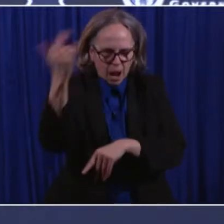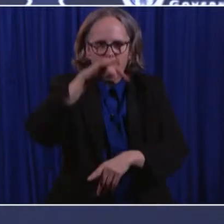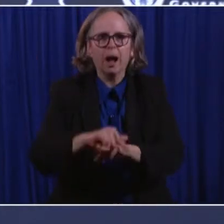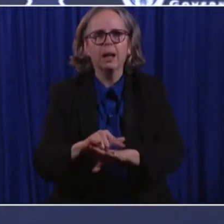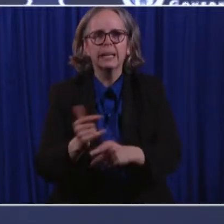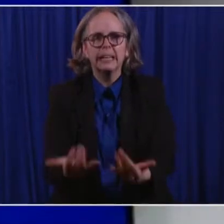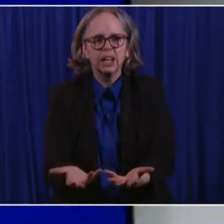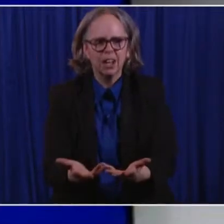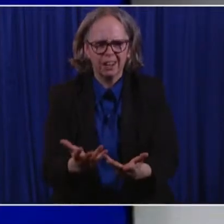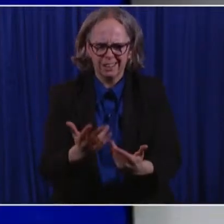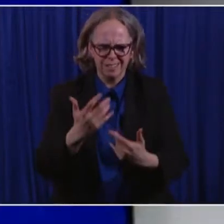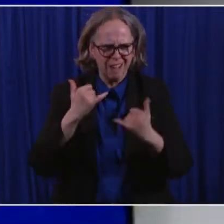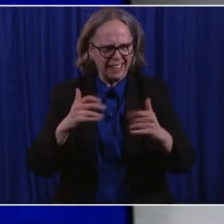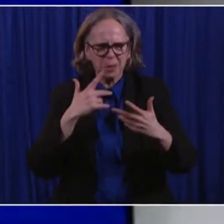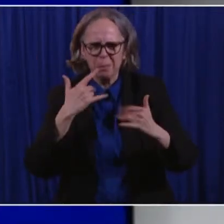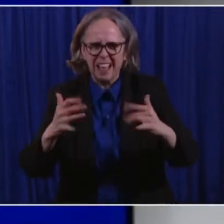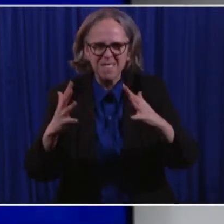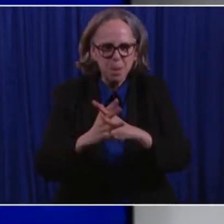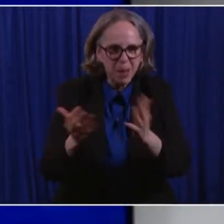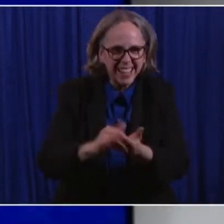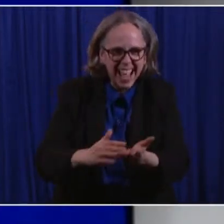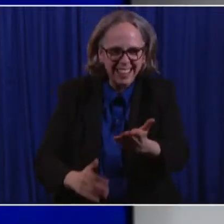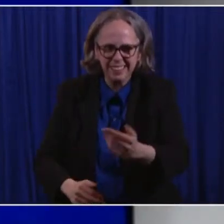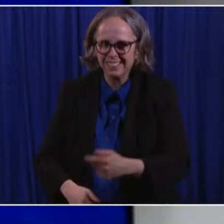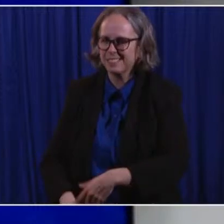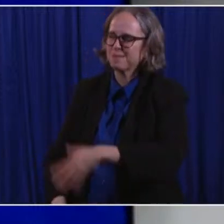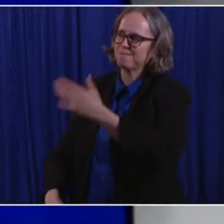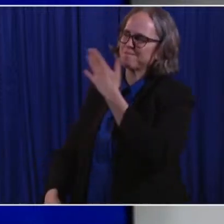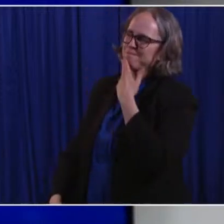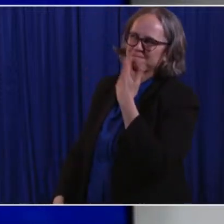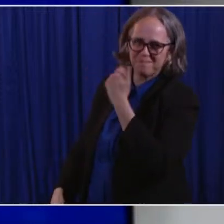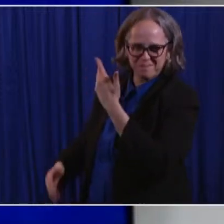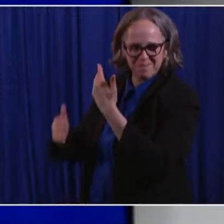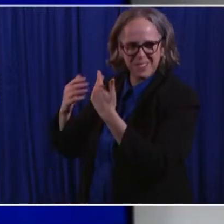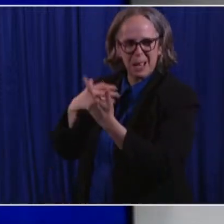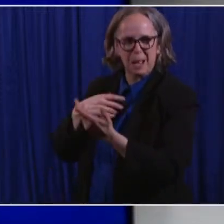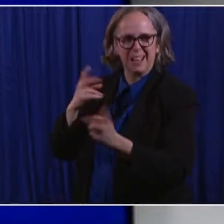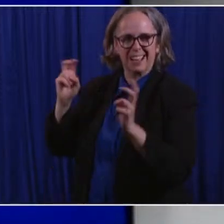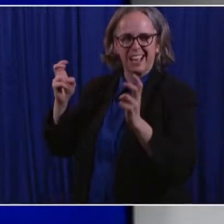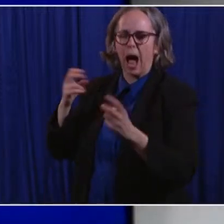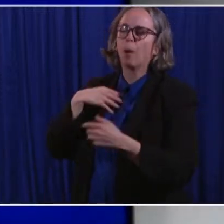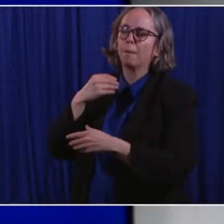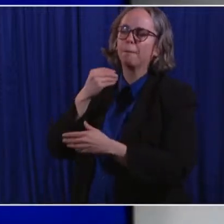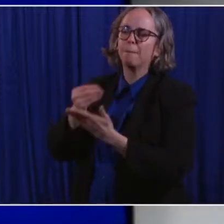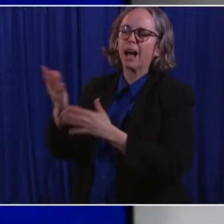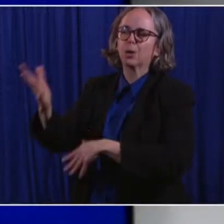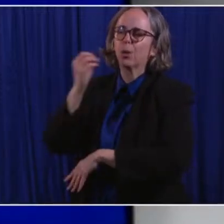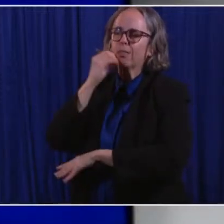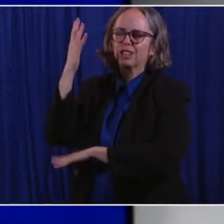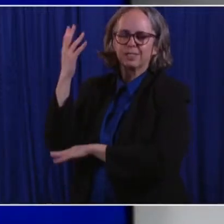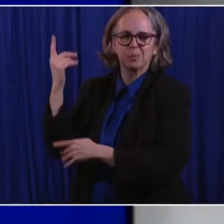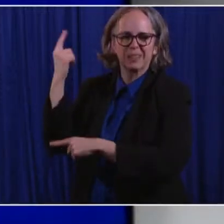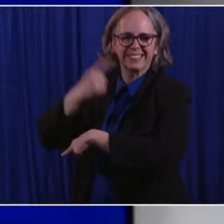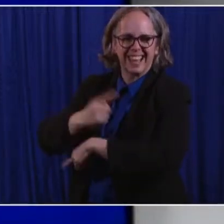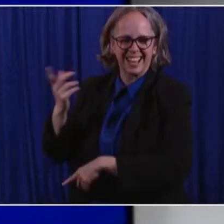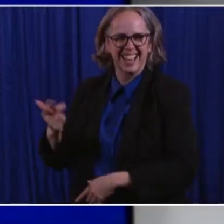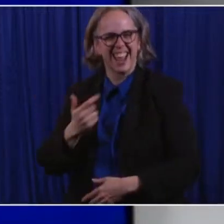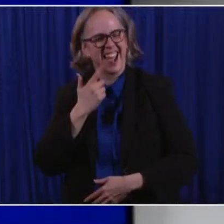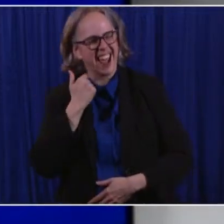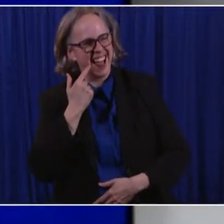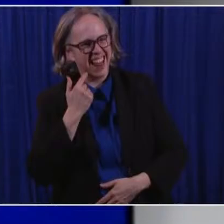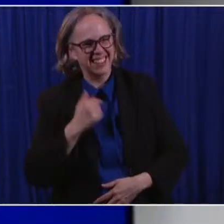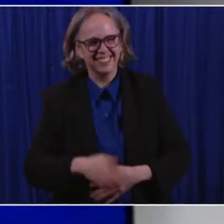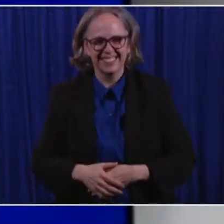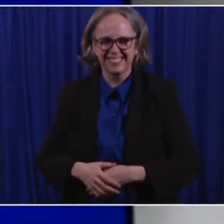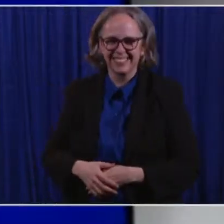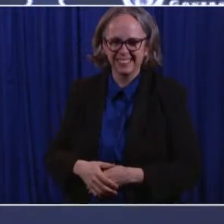to get out on the field. Well, you're kind. I'll buy you lunch for that kind compliment. I'd need a couple EMTs and a physician next to me if I tried. I don't